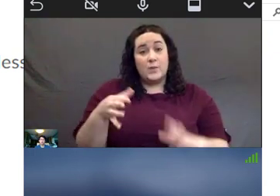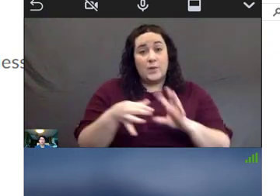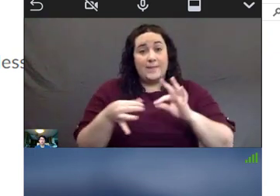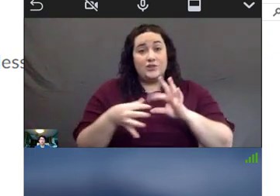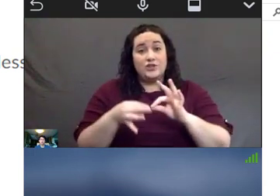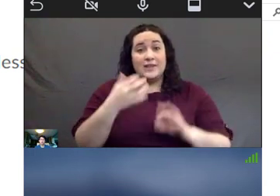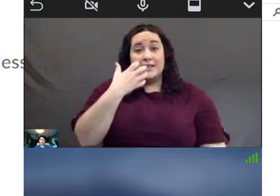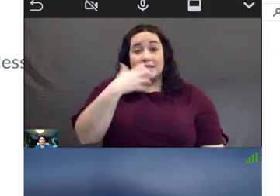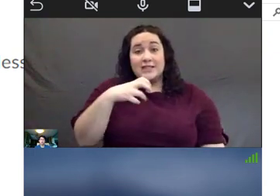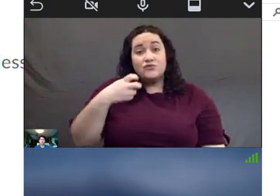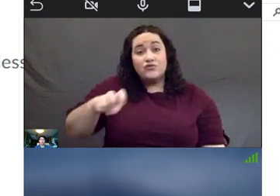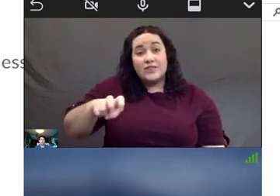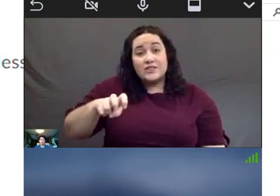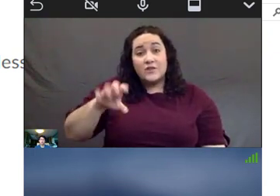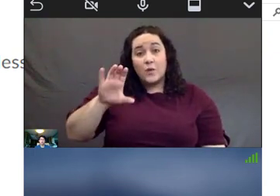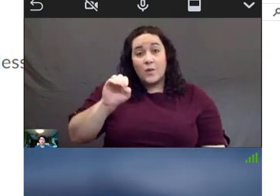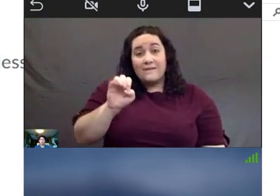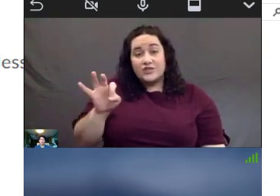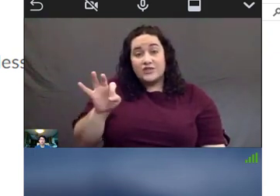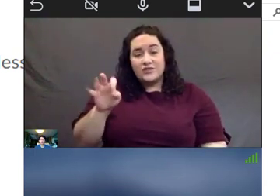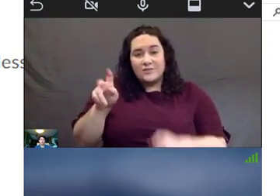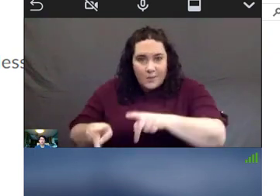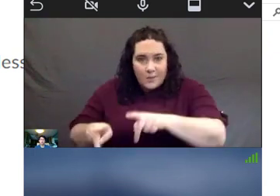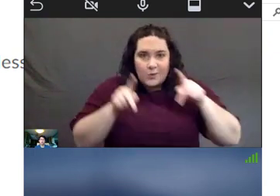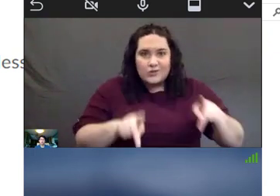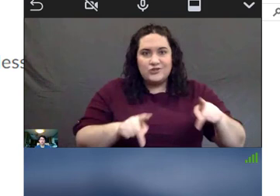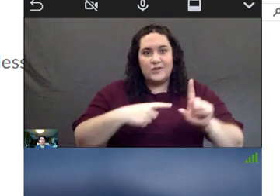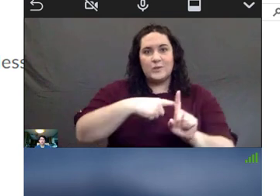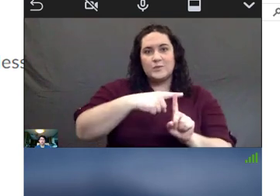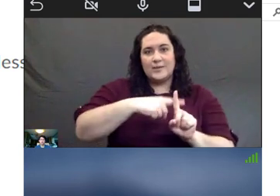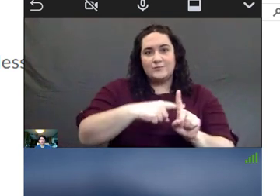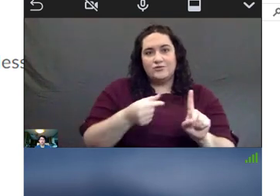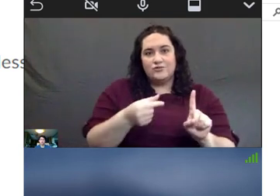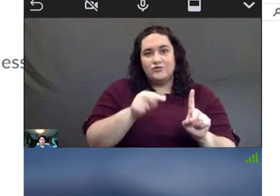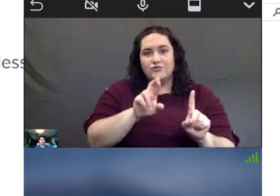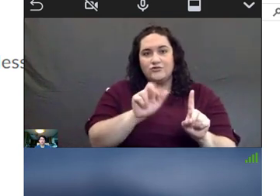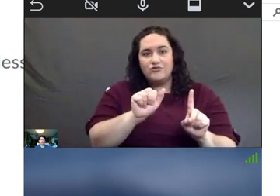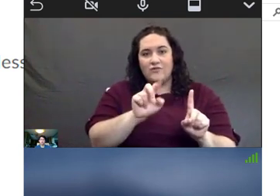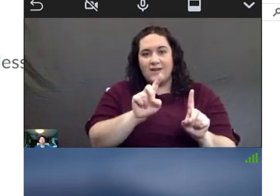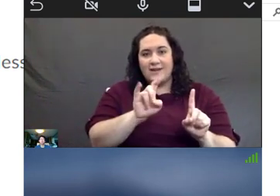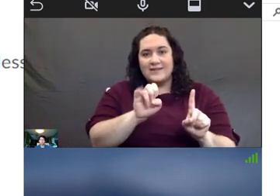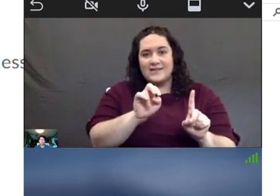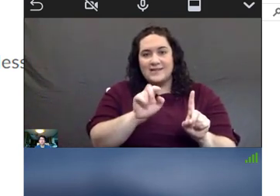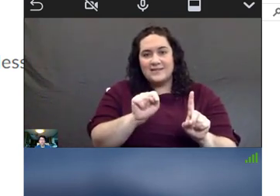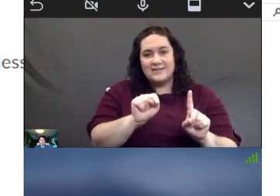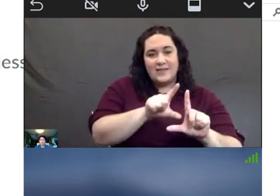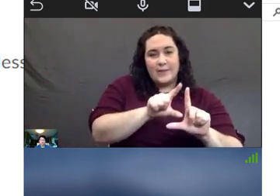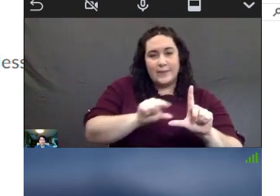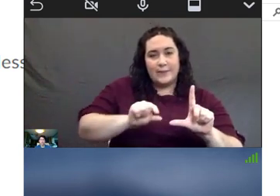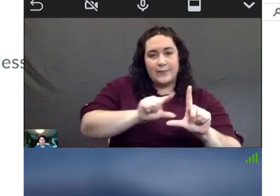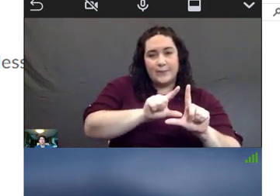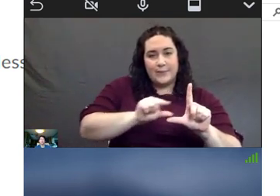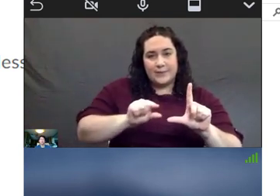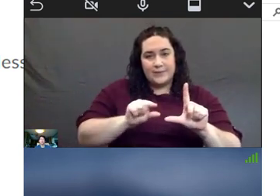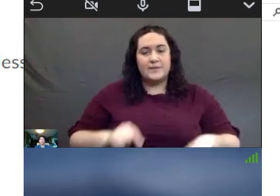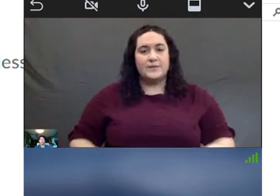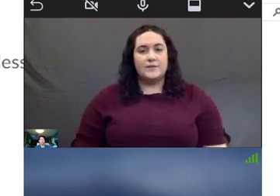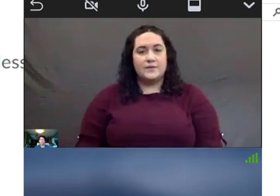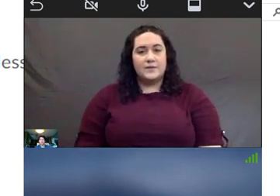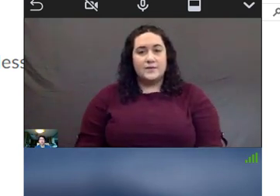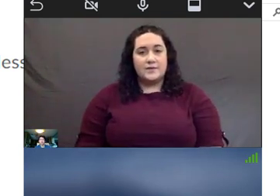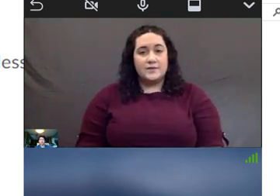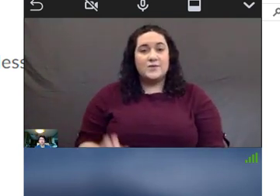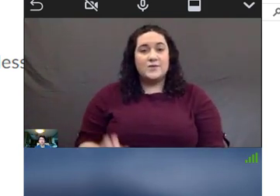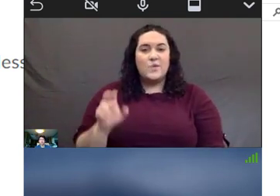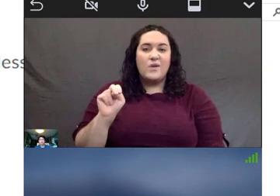to the dimensionless temperature gradient at the surface. So here, our dimensionless heat transfer coefficient is